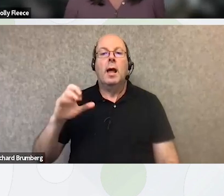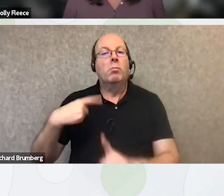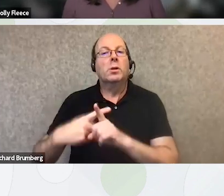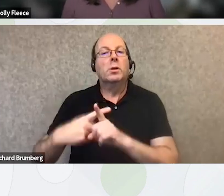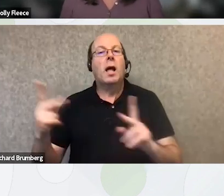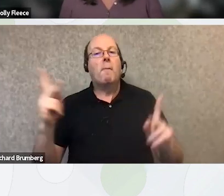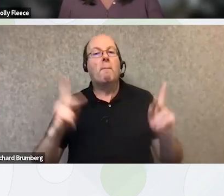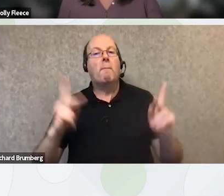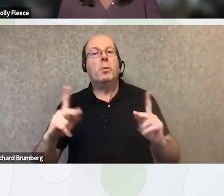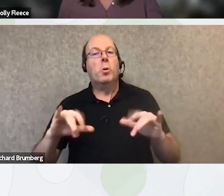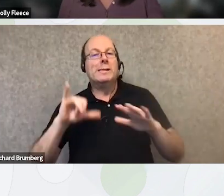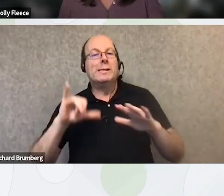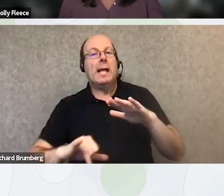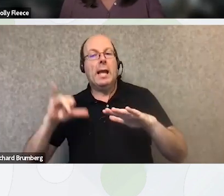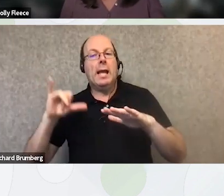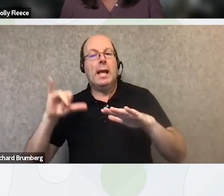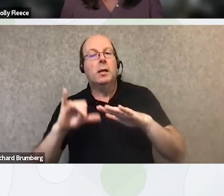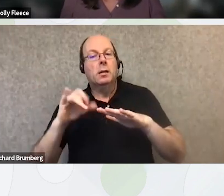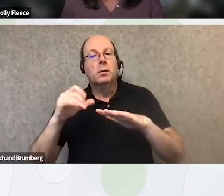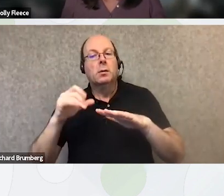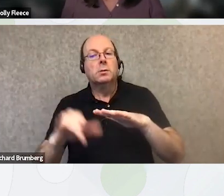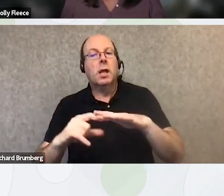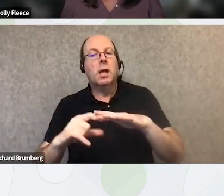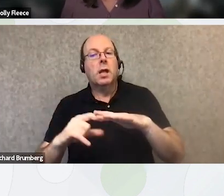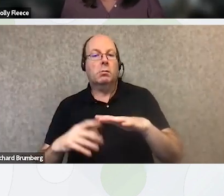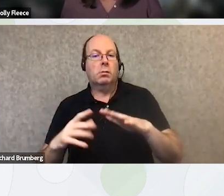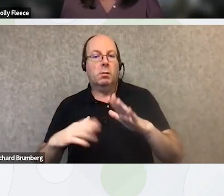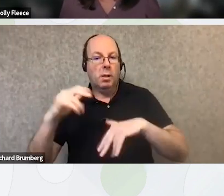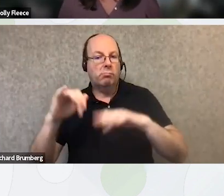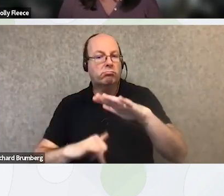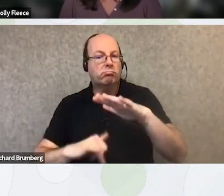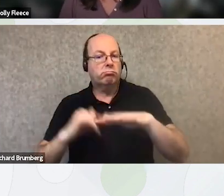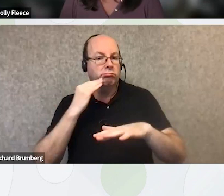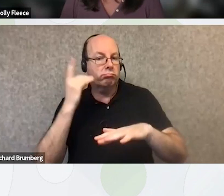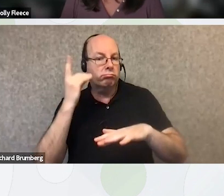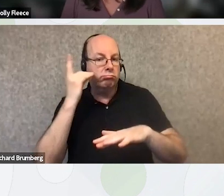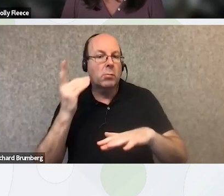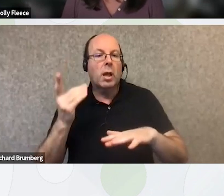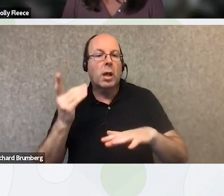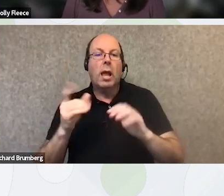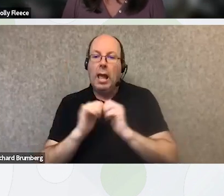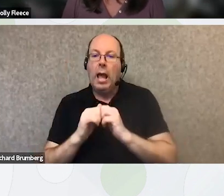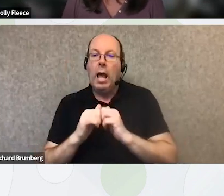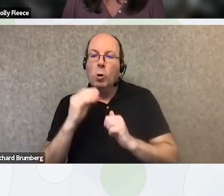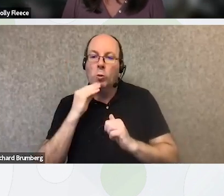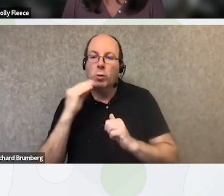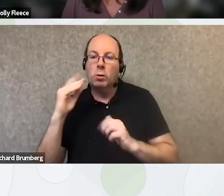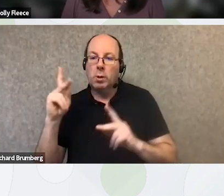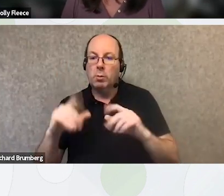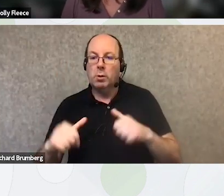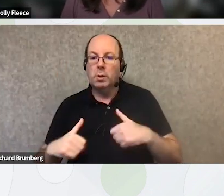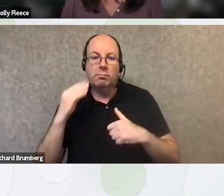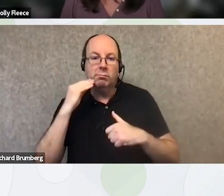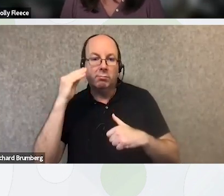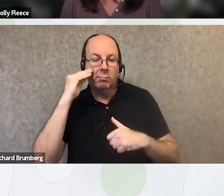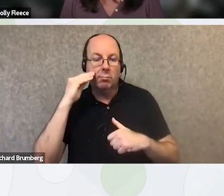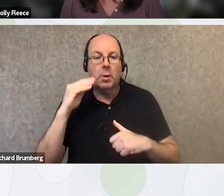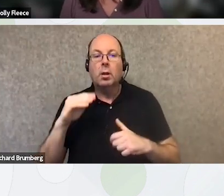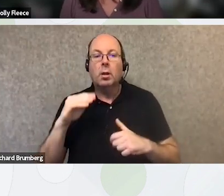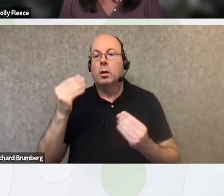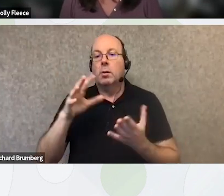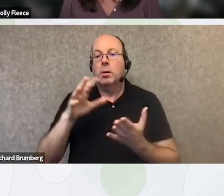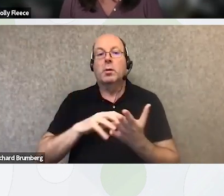our long-term care facilities, it's important to think about how to vaccinate our residents. And so this was a paper in the